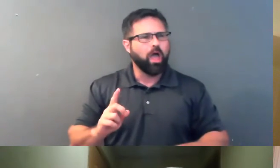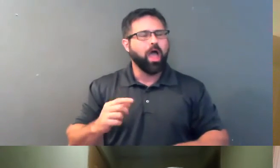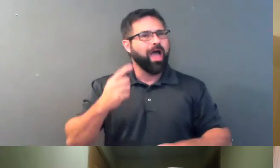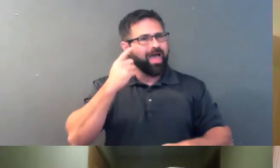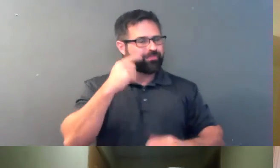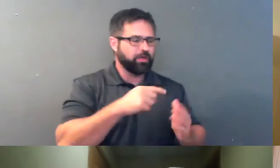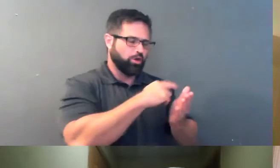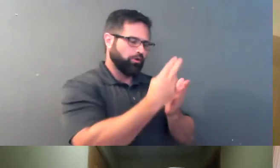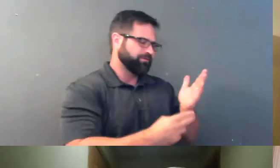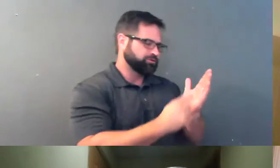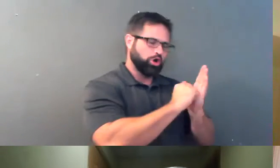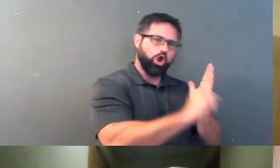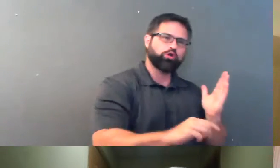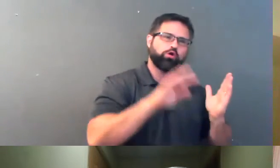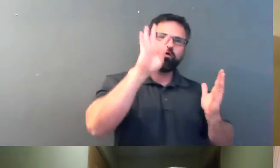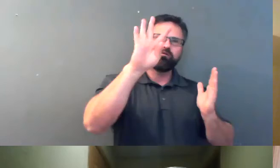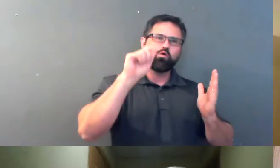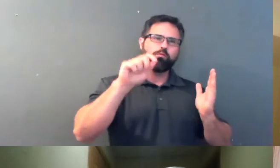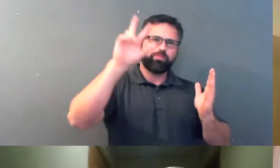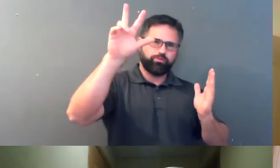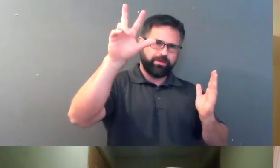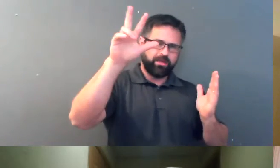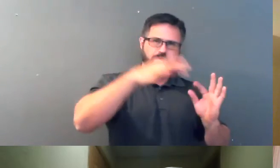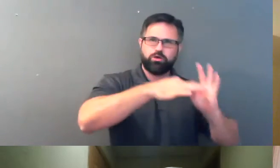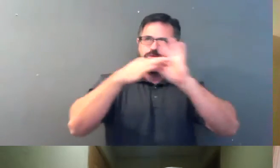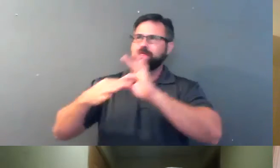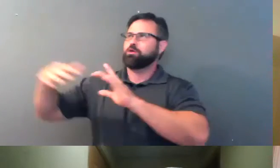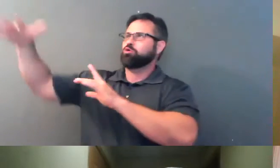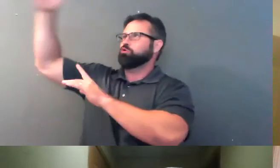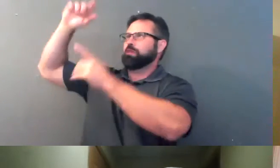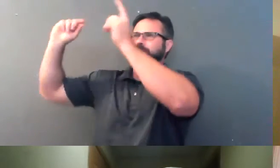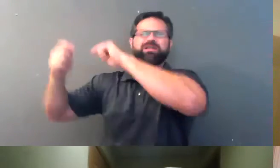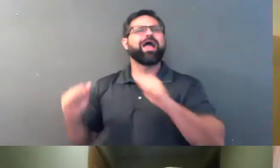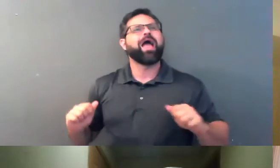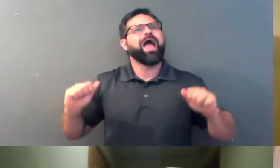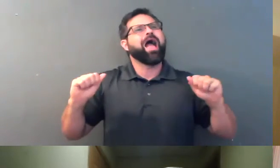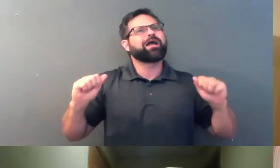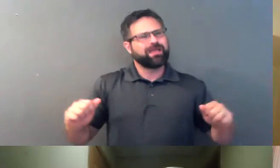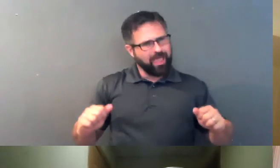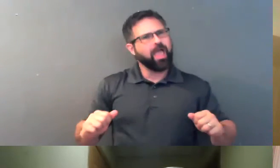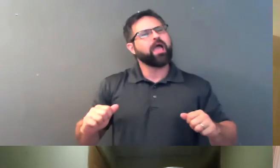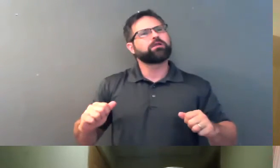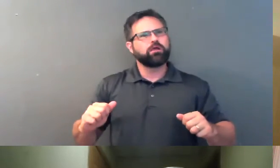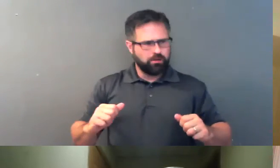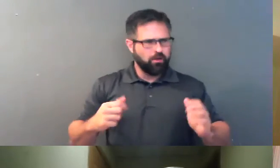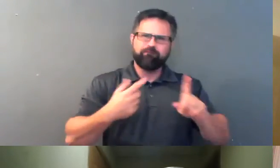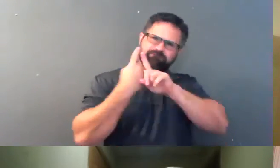of the Convention can be put in practice. That is to say, active consultation,